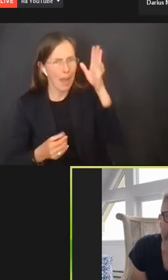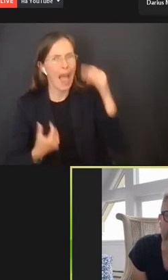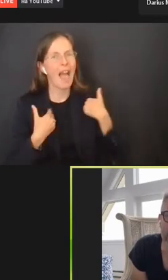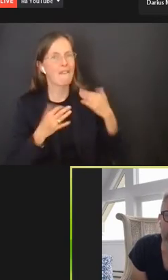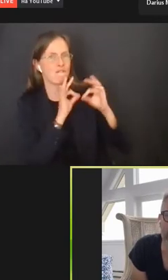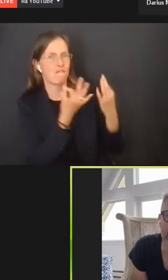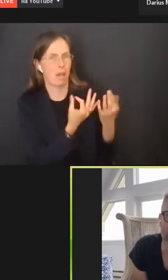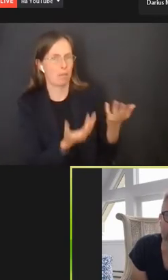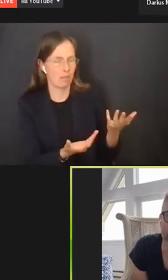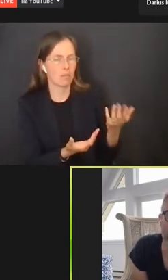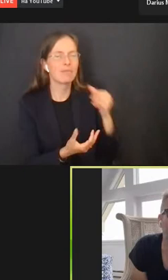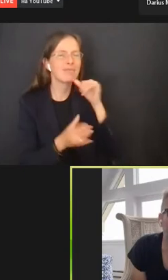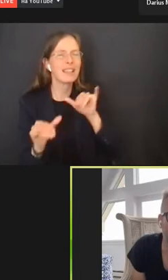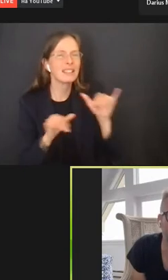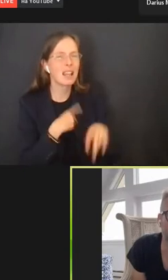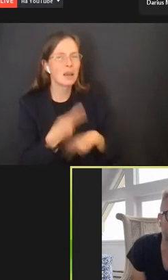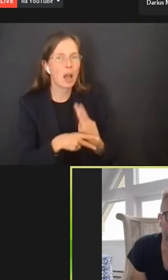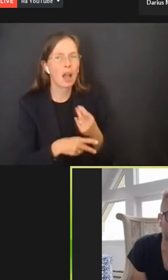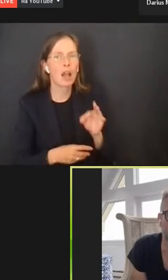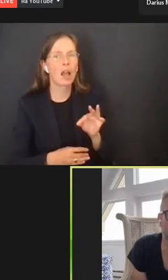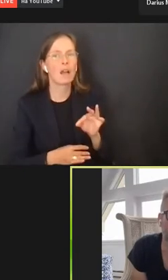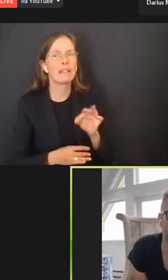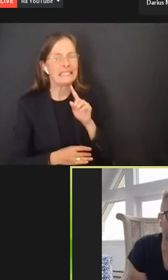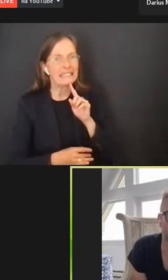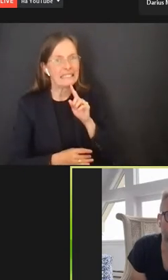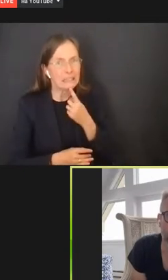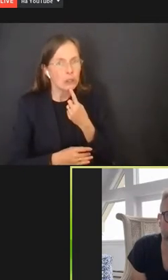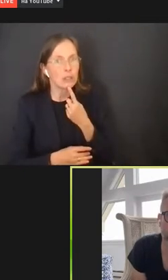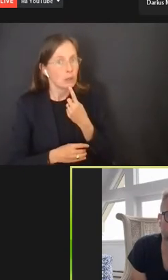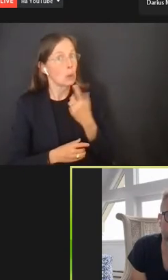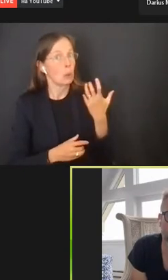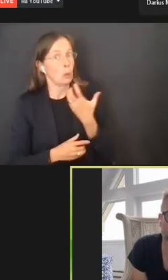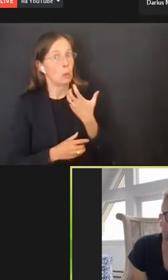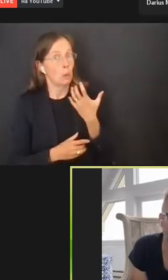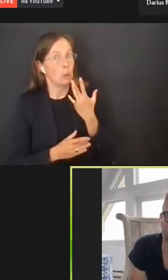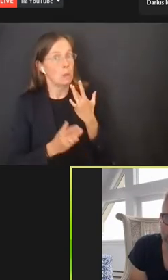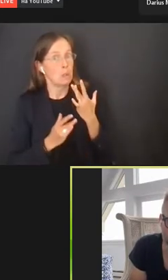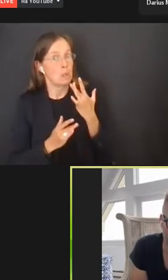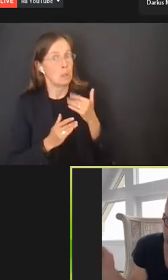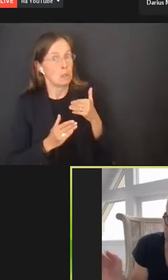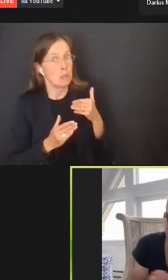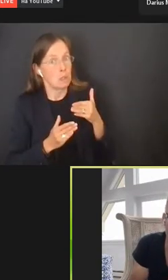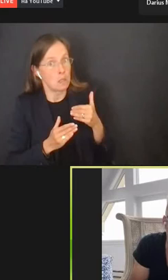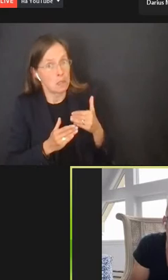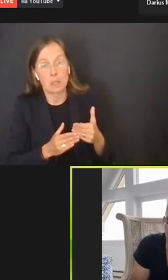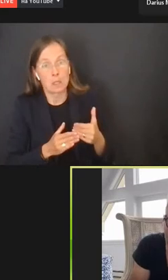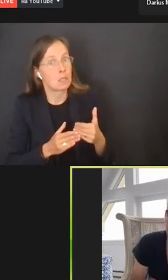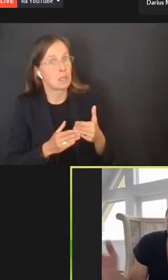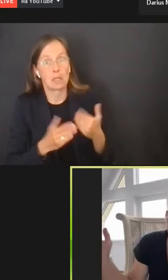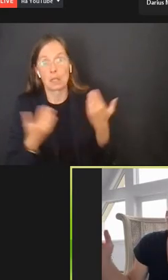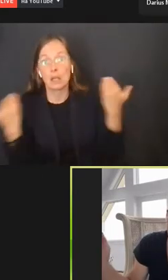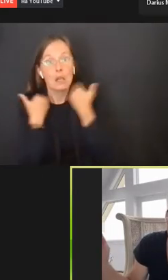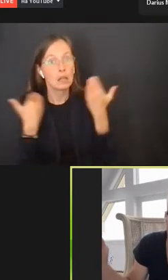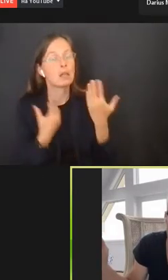the same kind of real precariousness that you had. And because you were out there, you were like